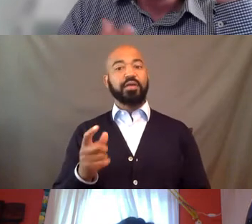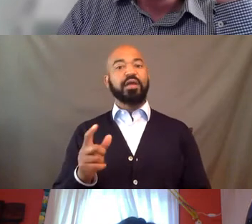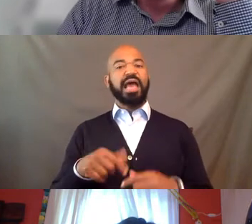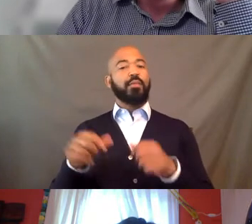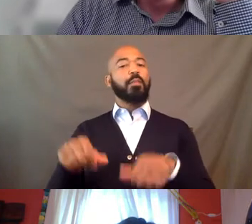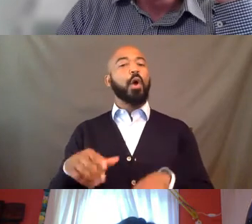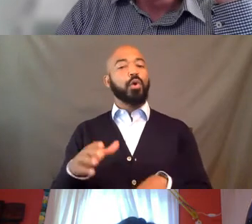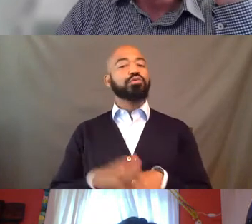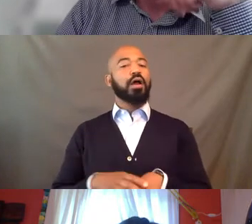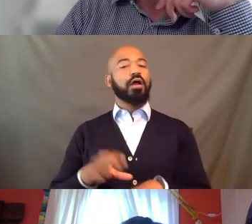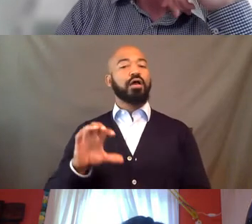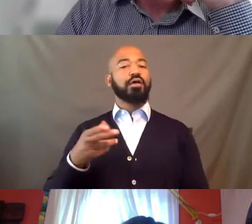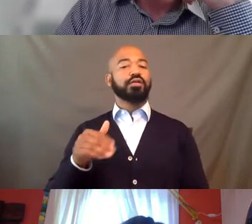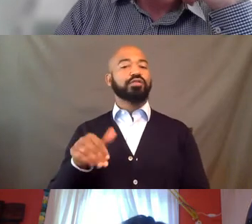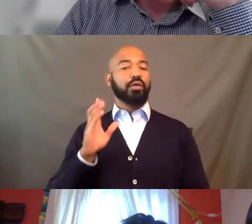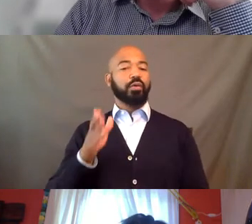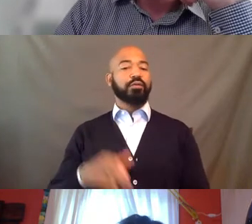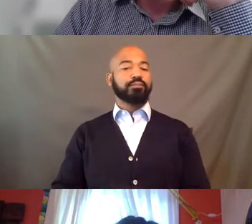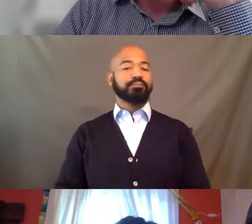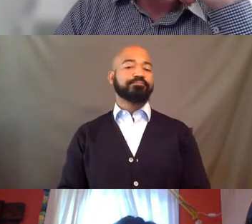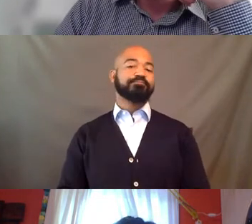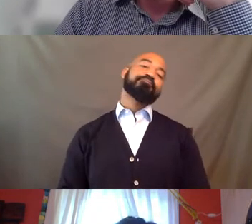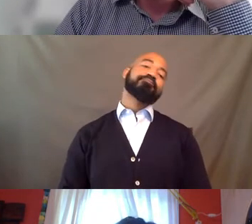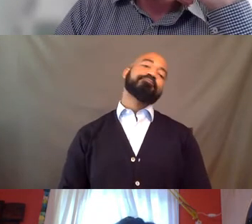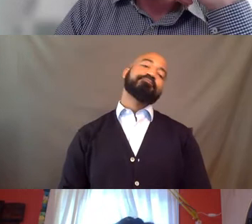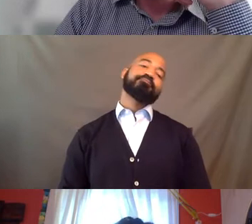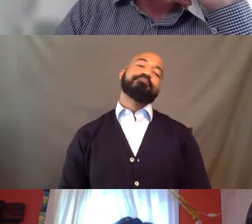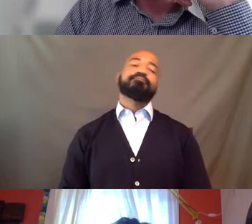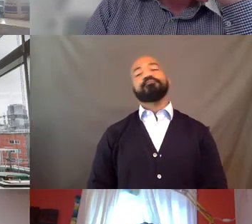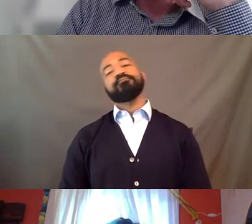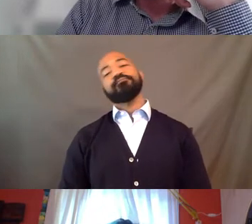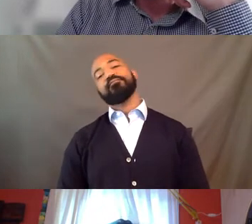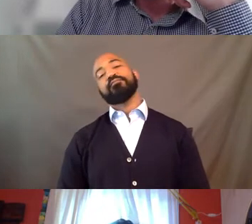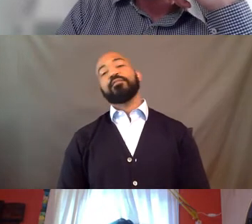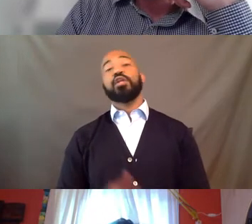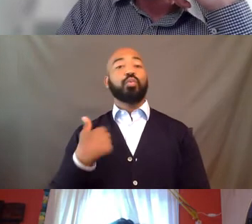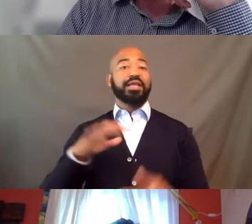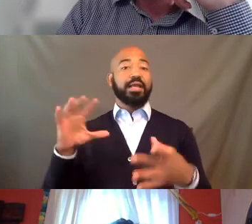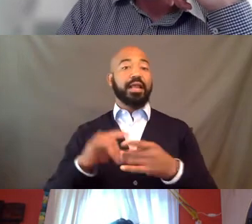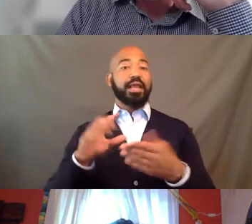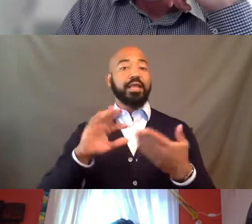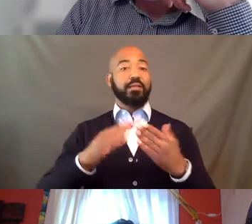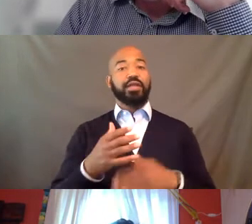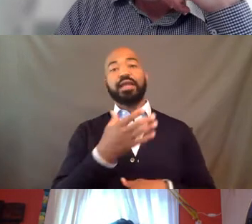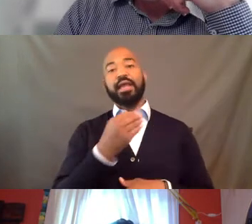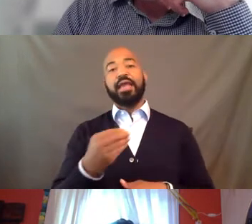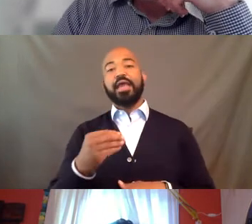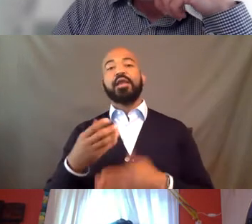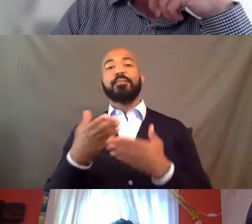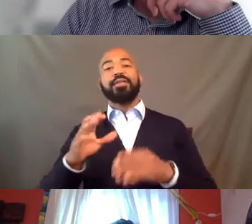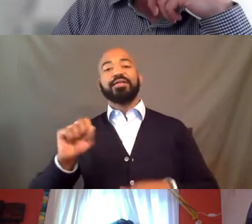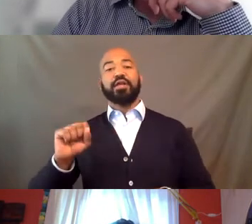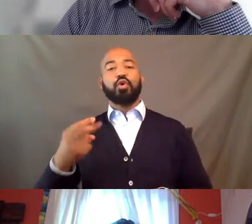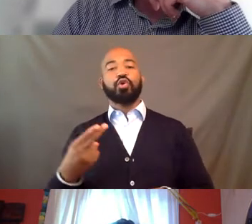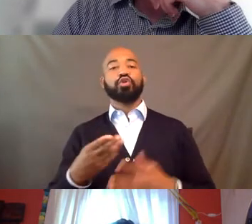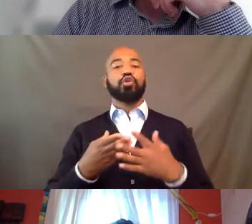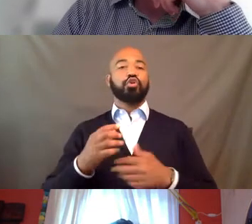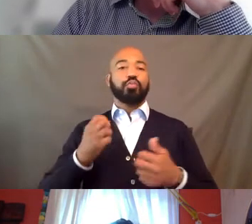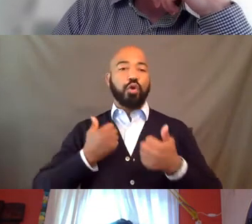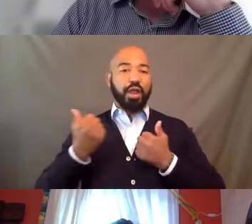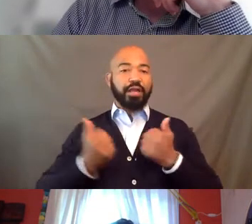it, what we wrote, which is, we connect community and public stakeholders through proactive outreach